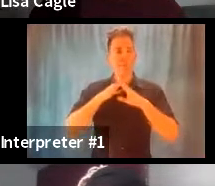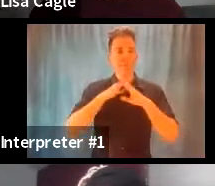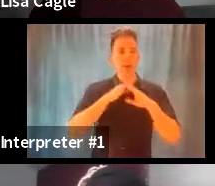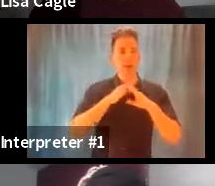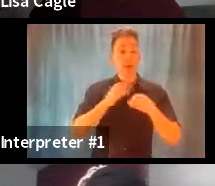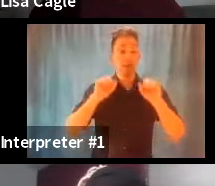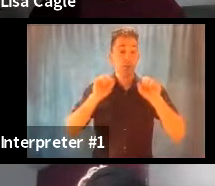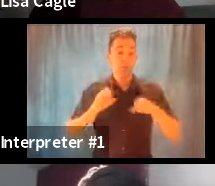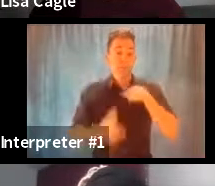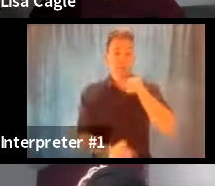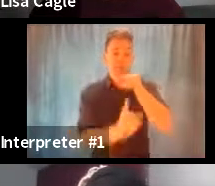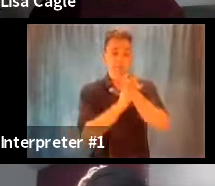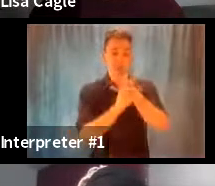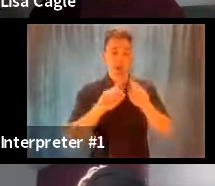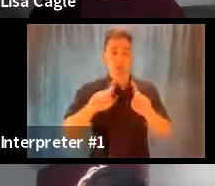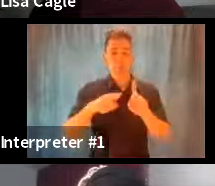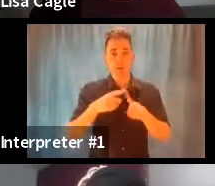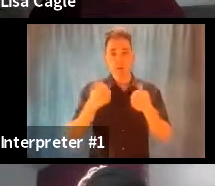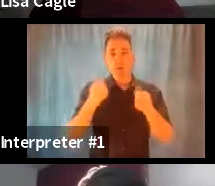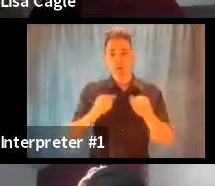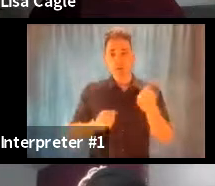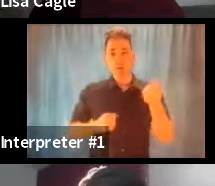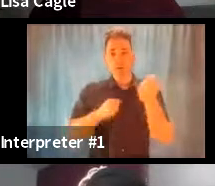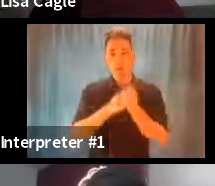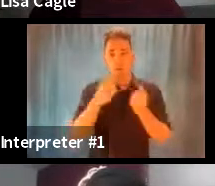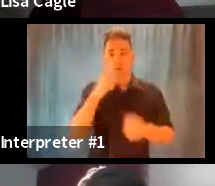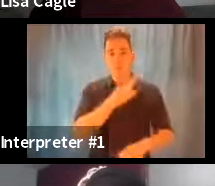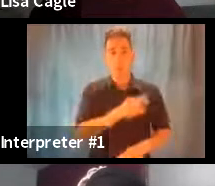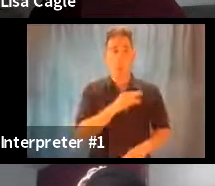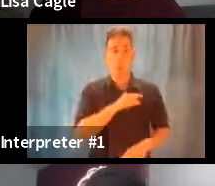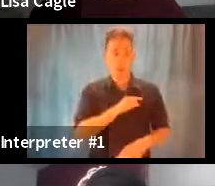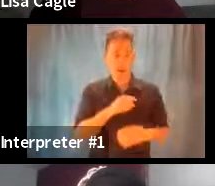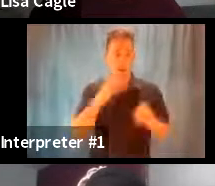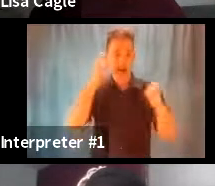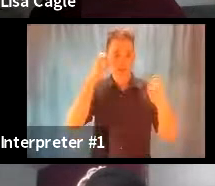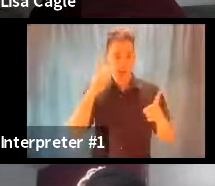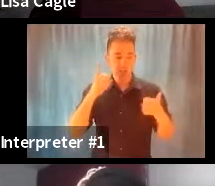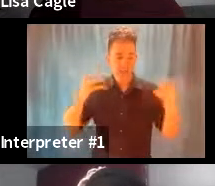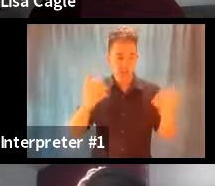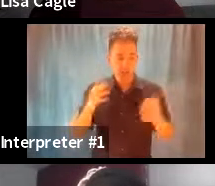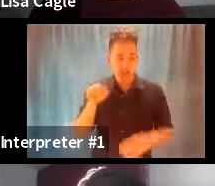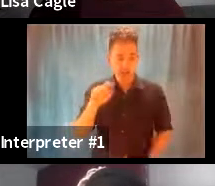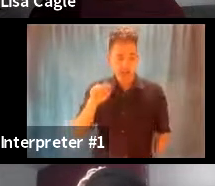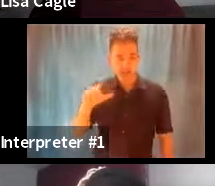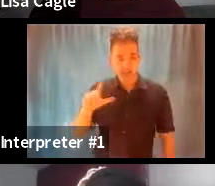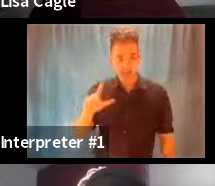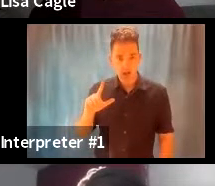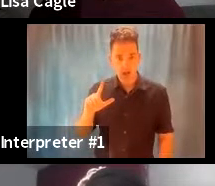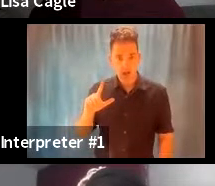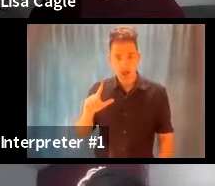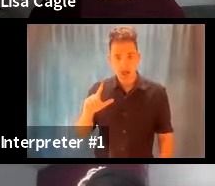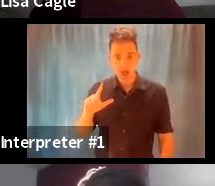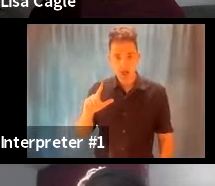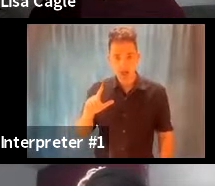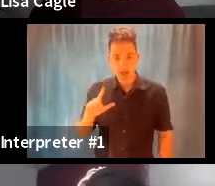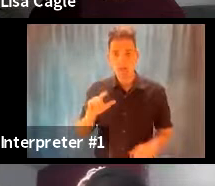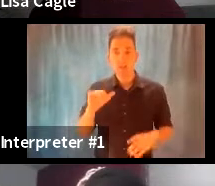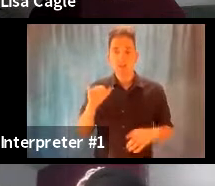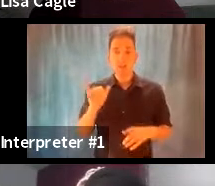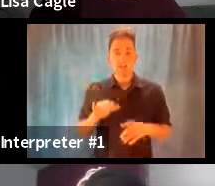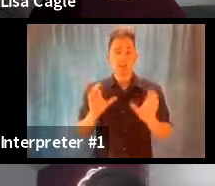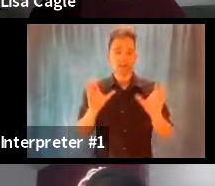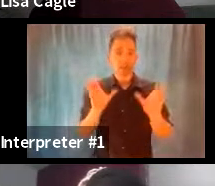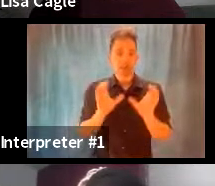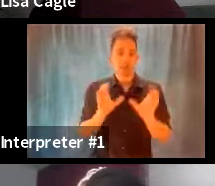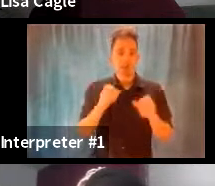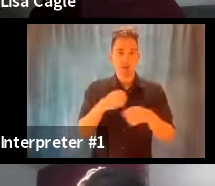when trying to support quality education in St. Louis, and that being certification and making